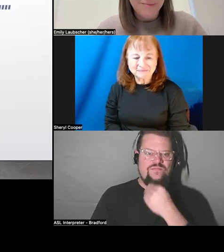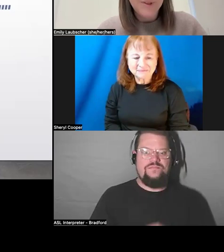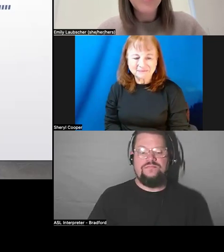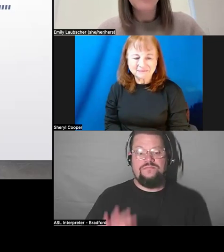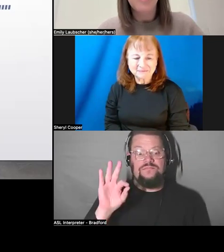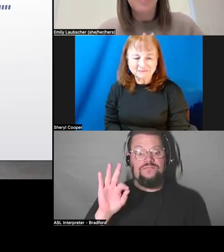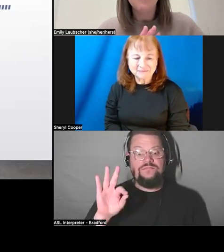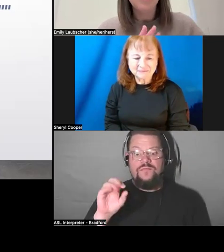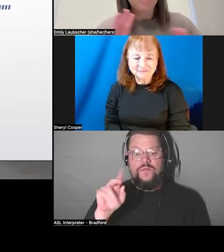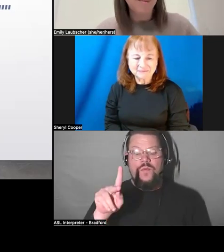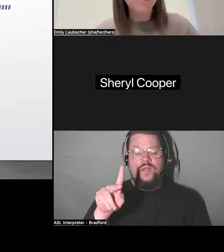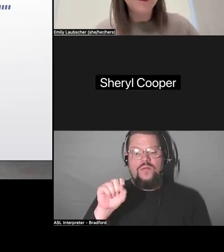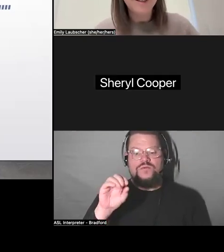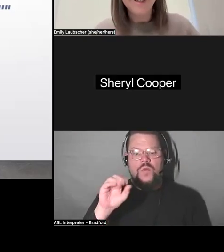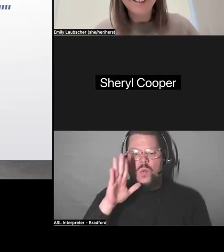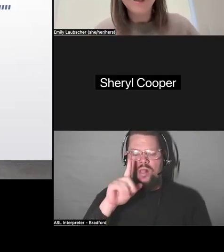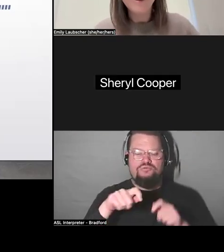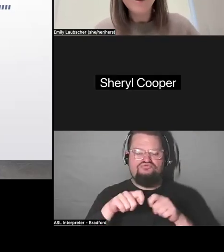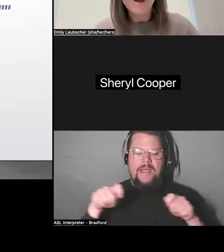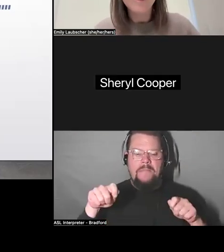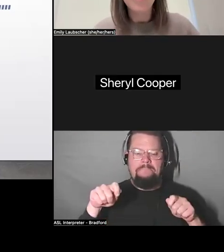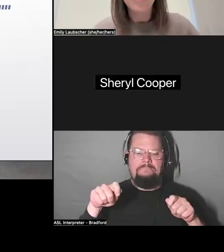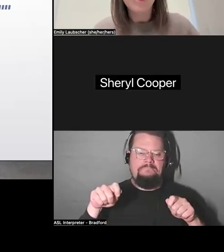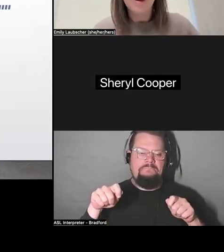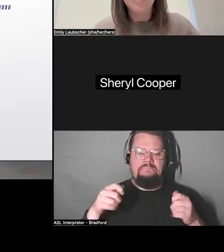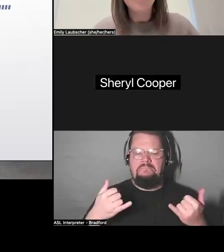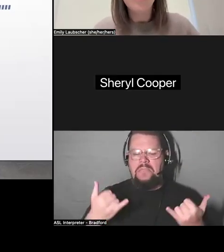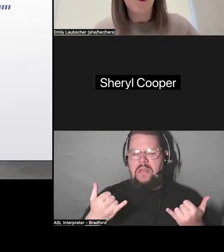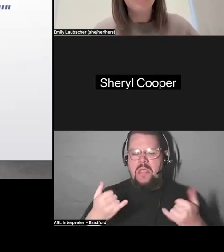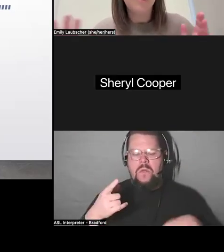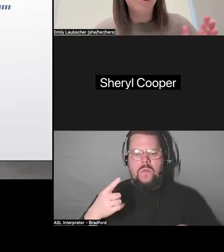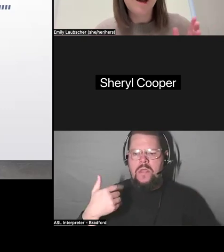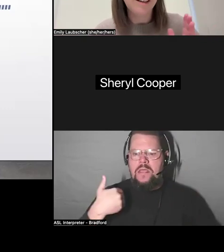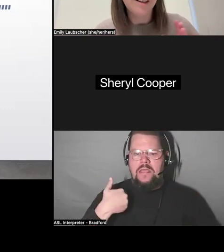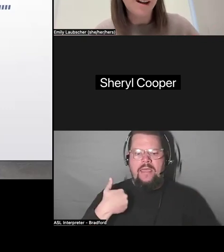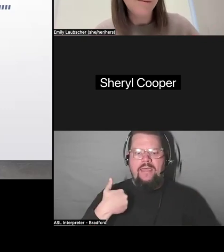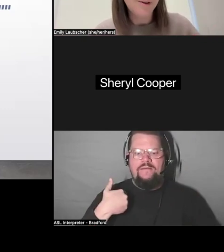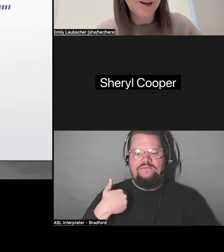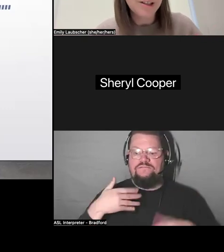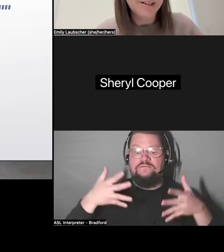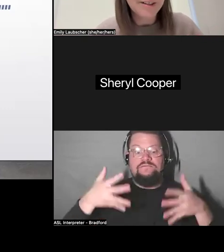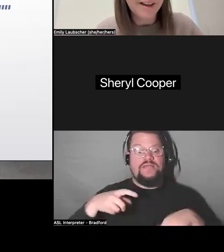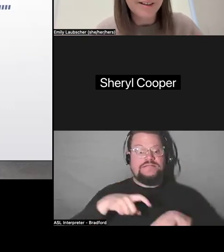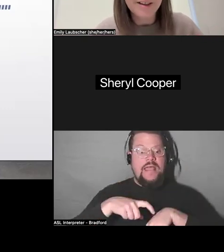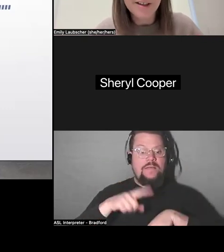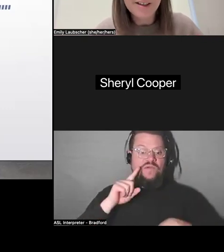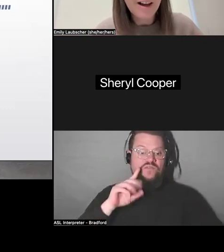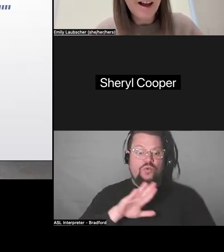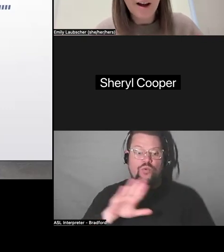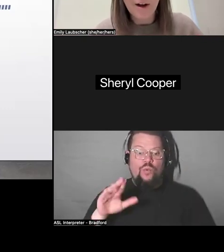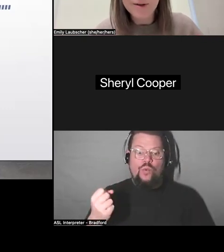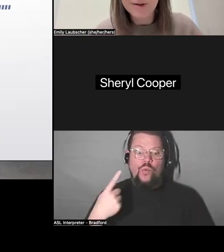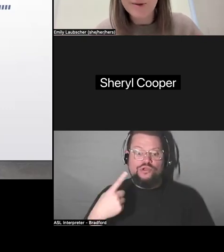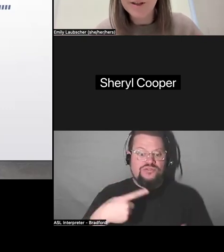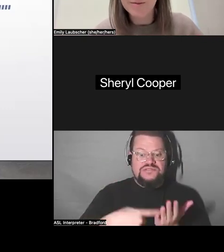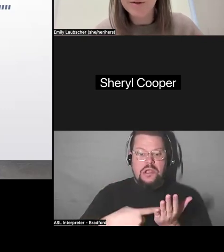Okay, so I'm going to wrap up the slides here, and we have all of the remaining time for questions and discussion.